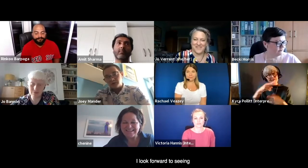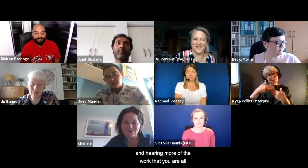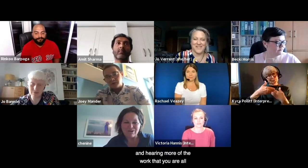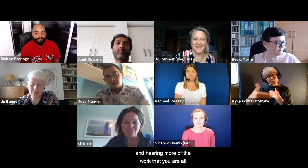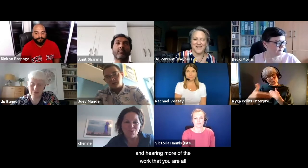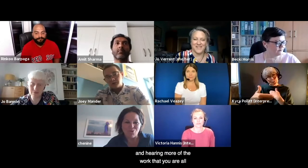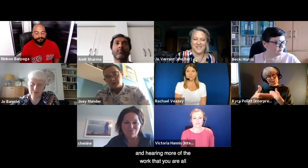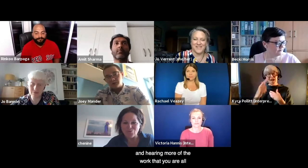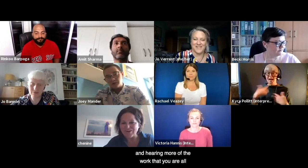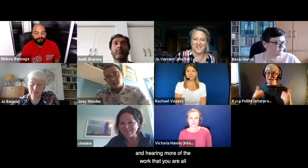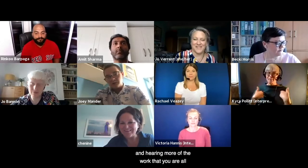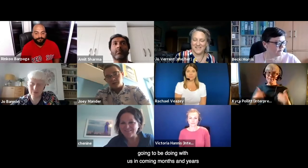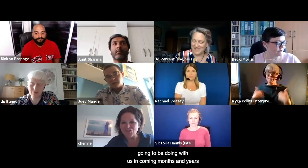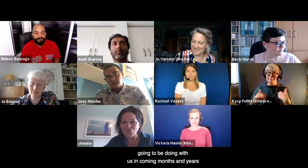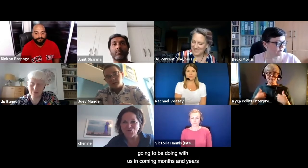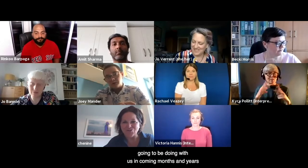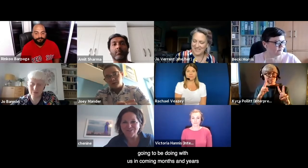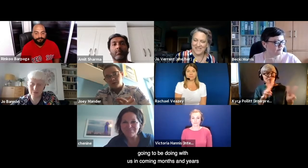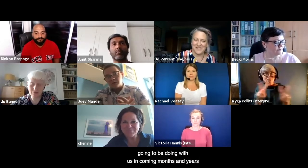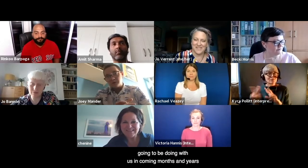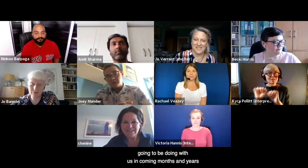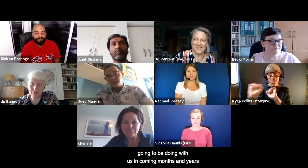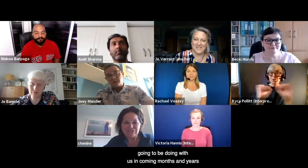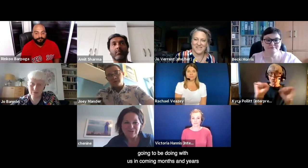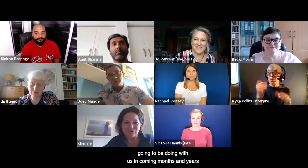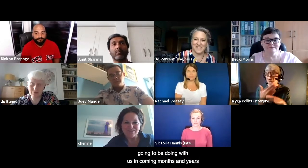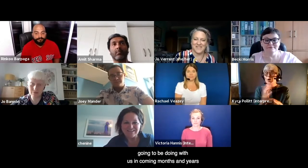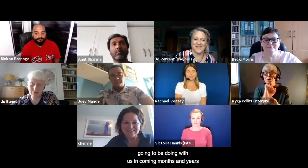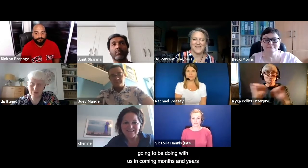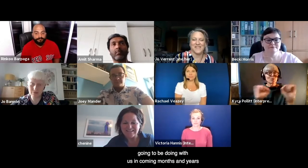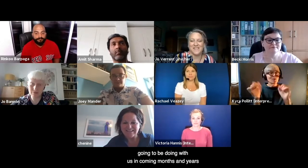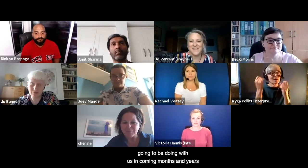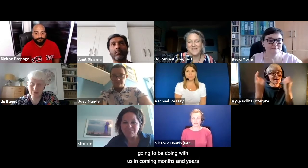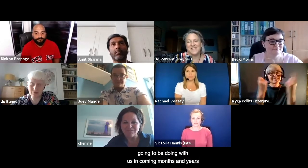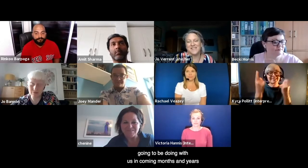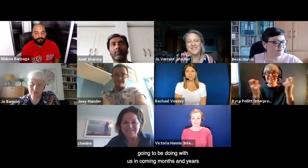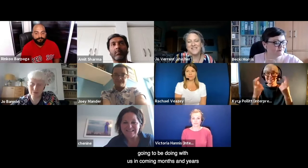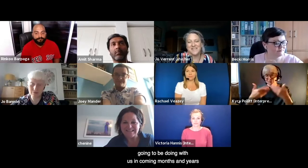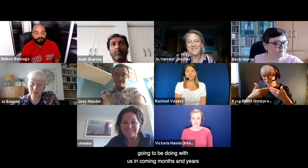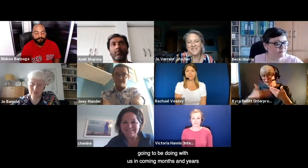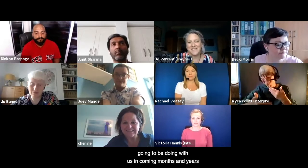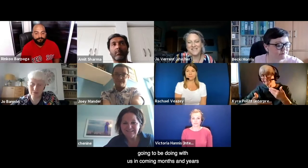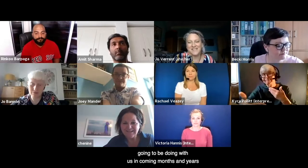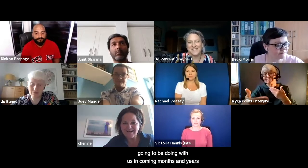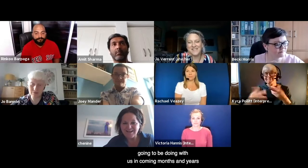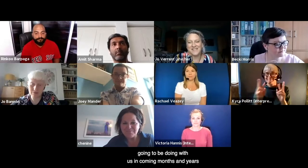seeing and hearing more of the work that you're all going to be doing with us in coming months and